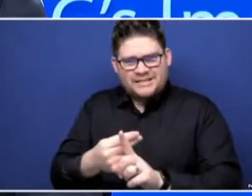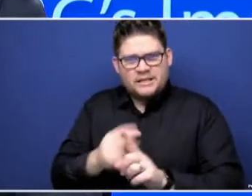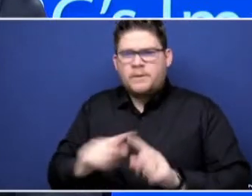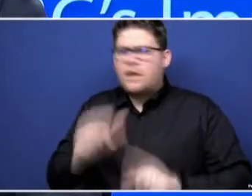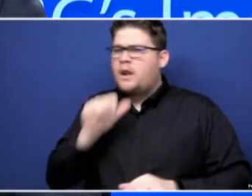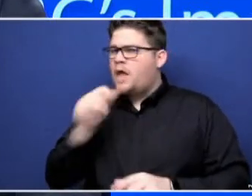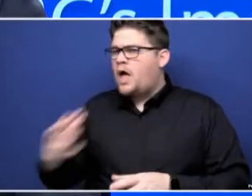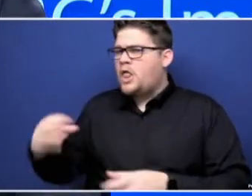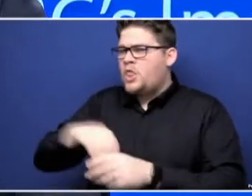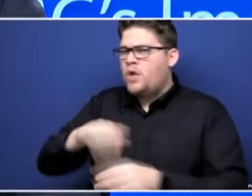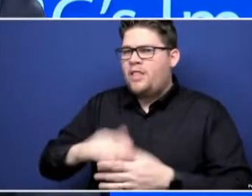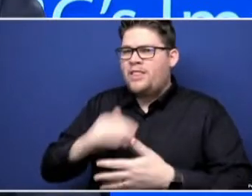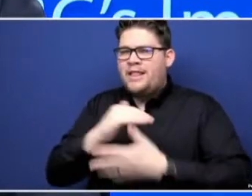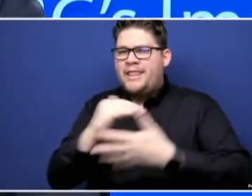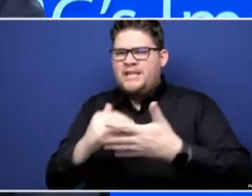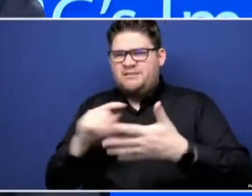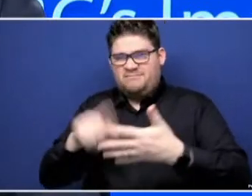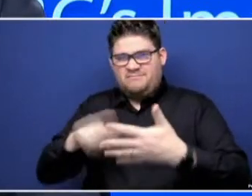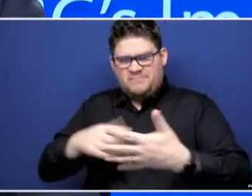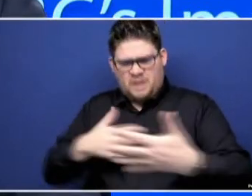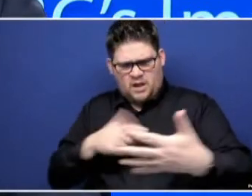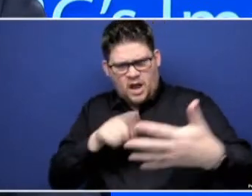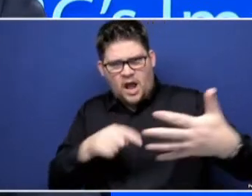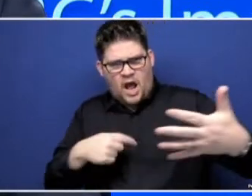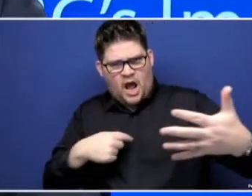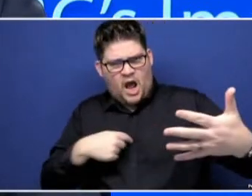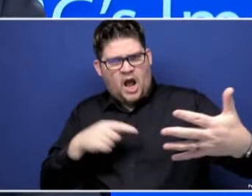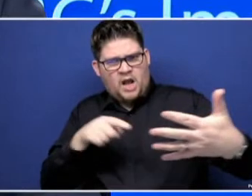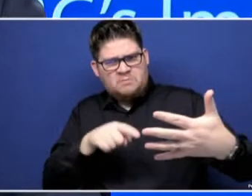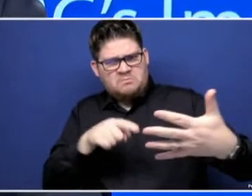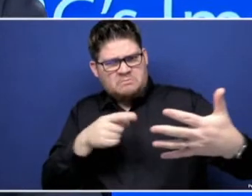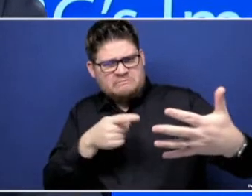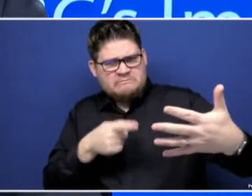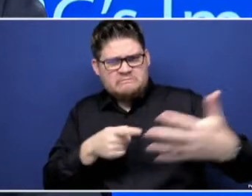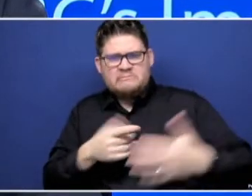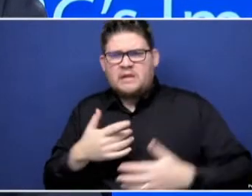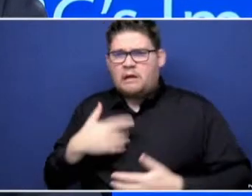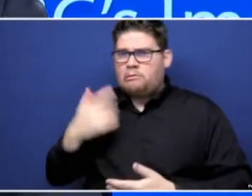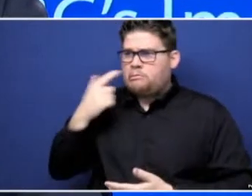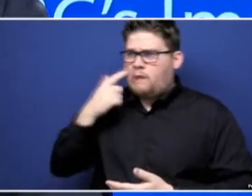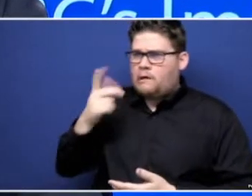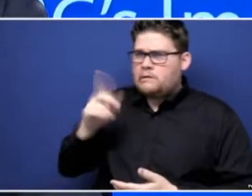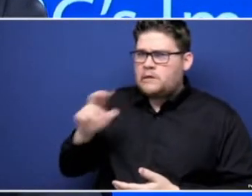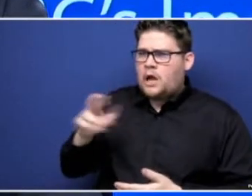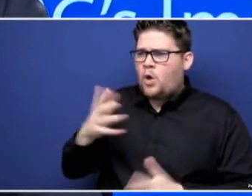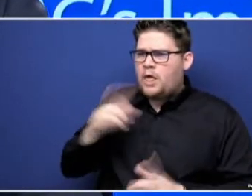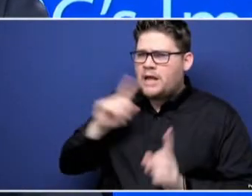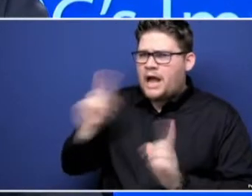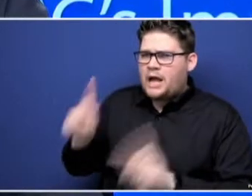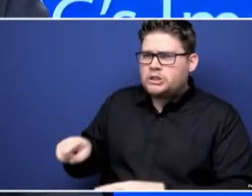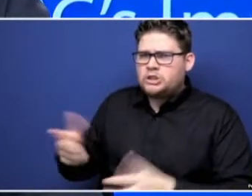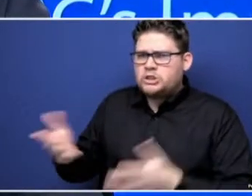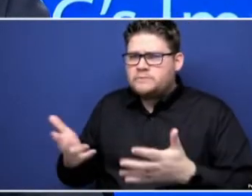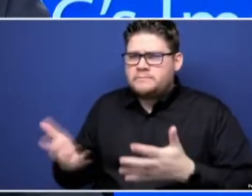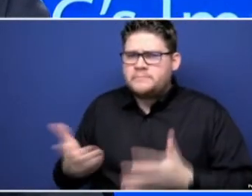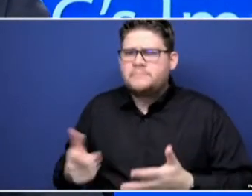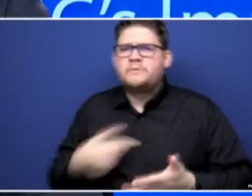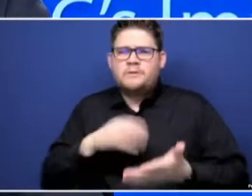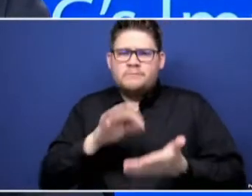the teachers are being vaccinated, that it will ease off some of the pressure that the province is hearing of wanting to have other measures in